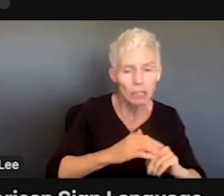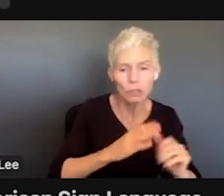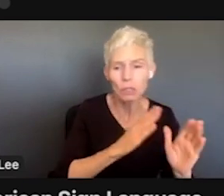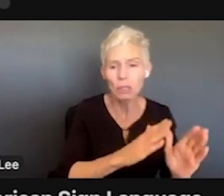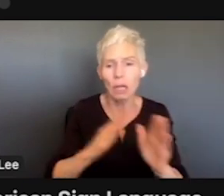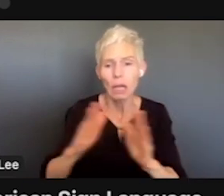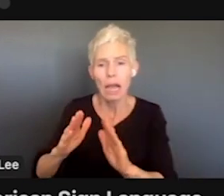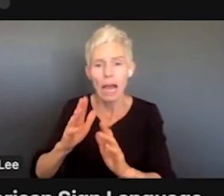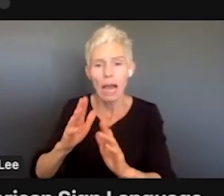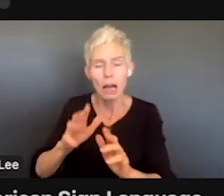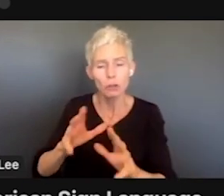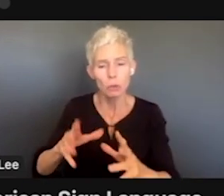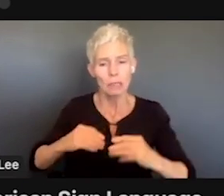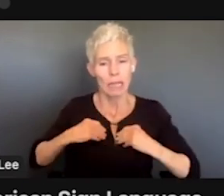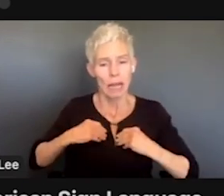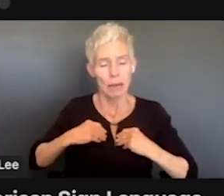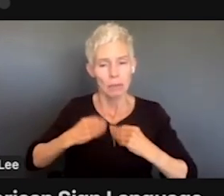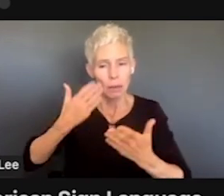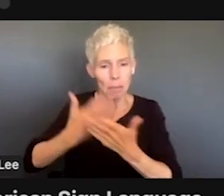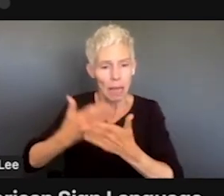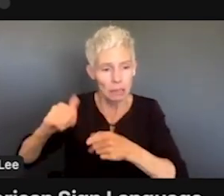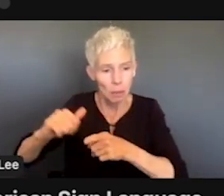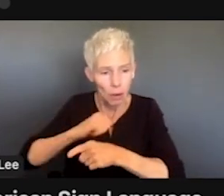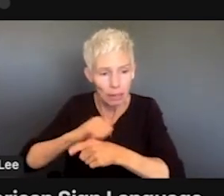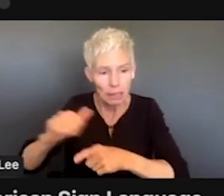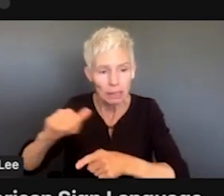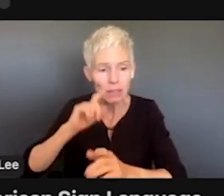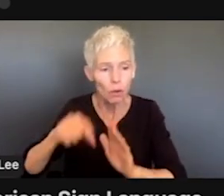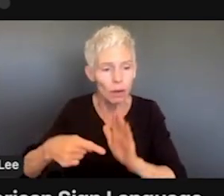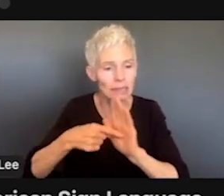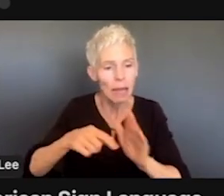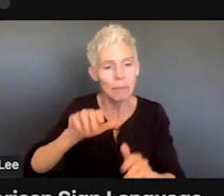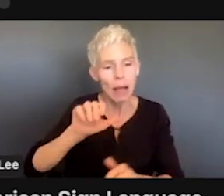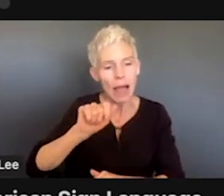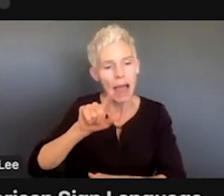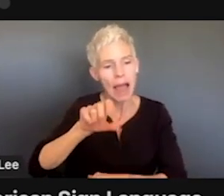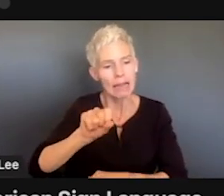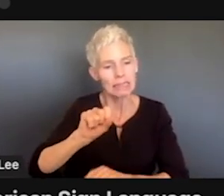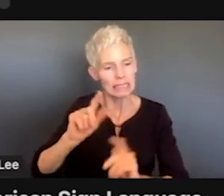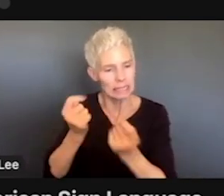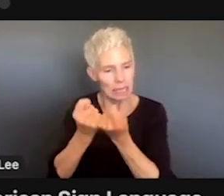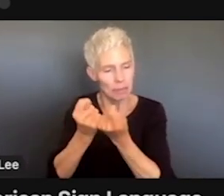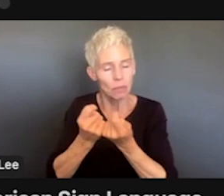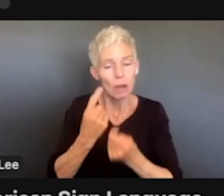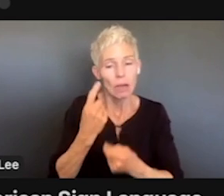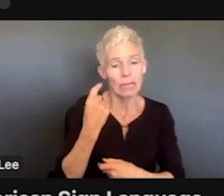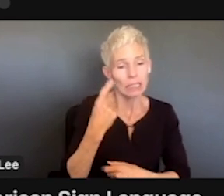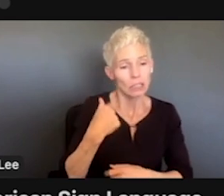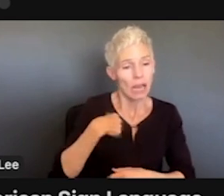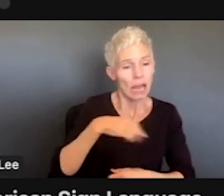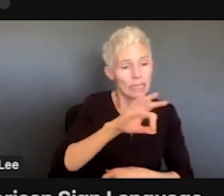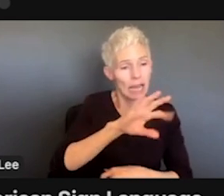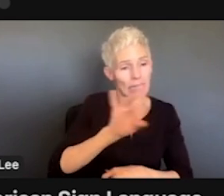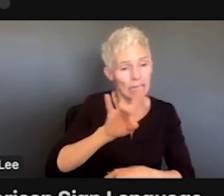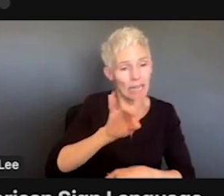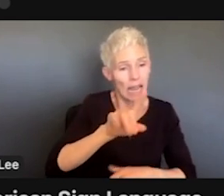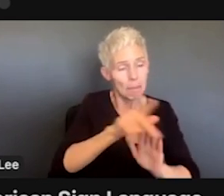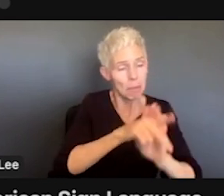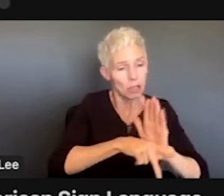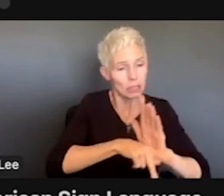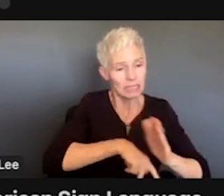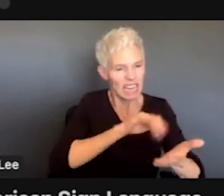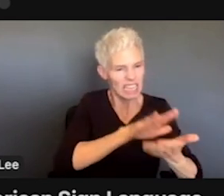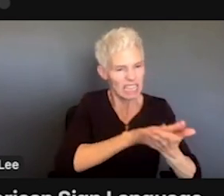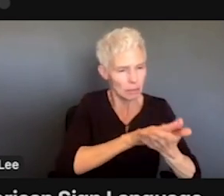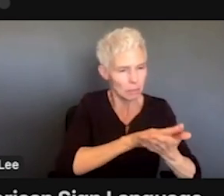evidence-based practices like ACT teams. We did have last year a 988 Policy Academy for 6 states, and some of